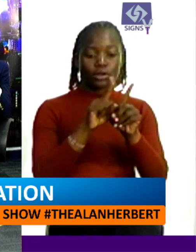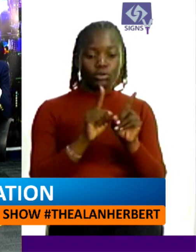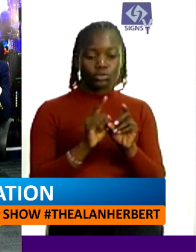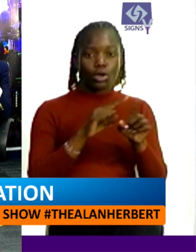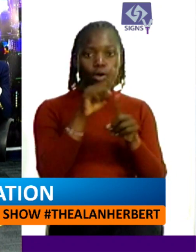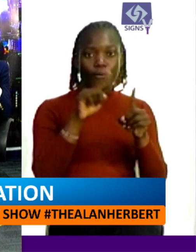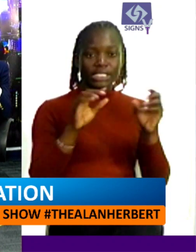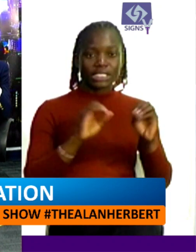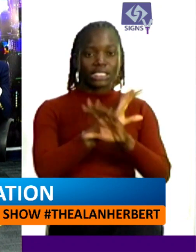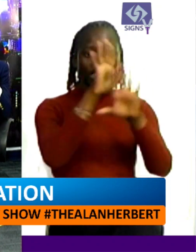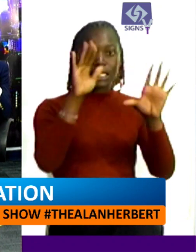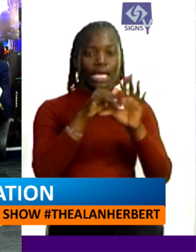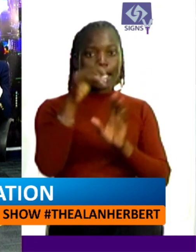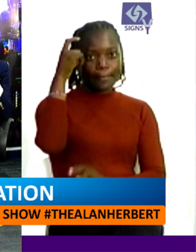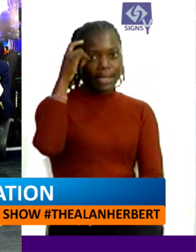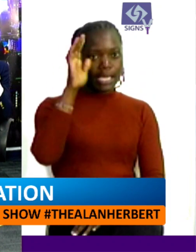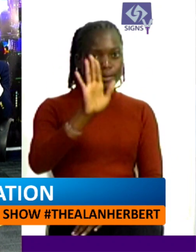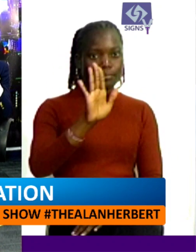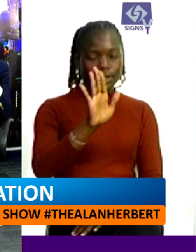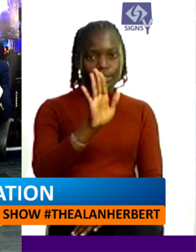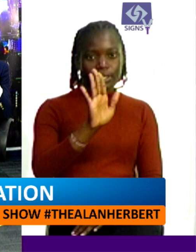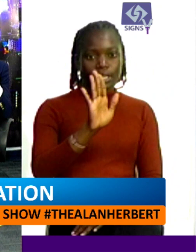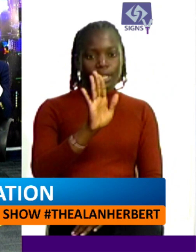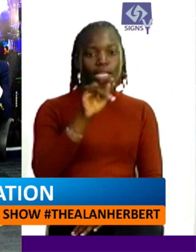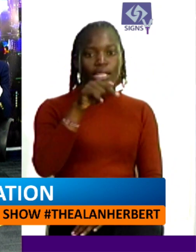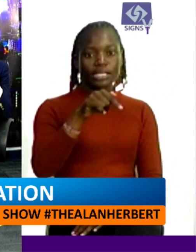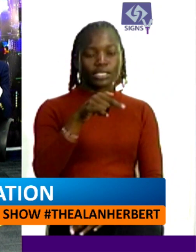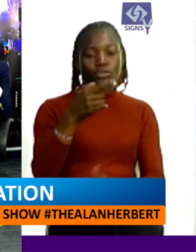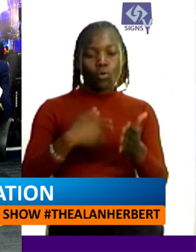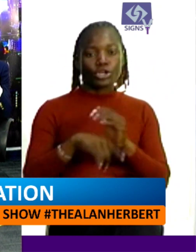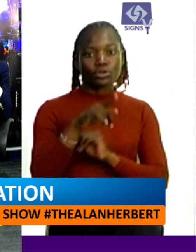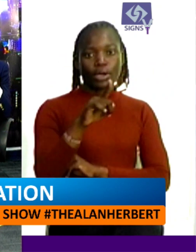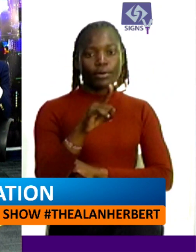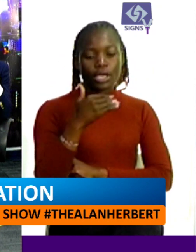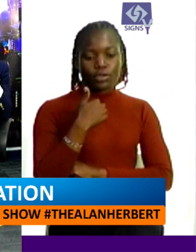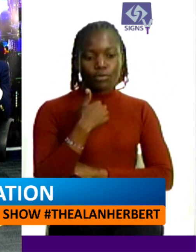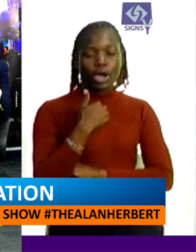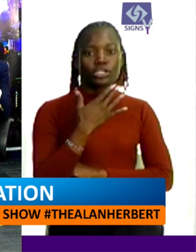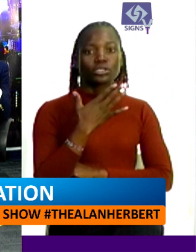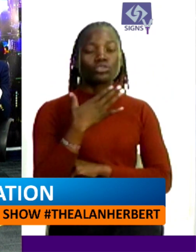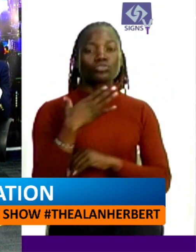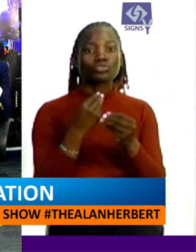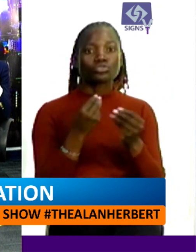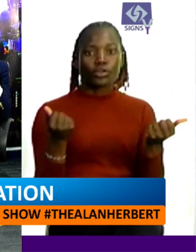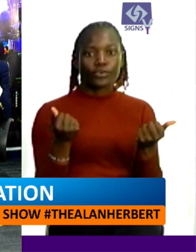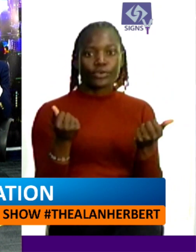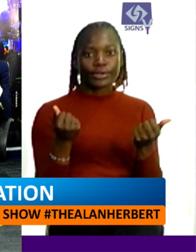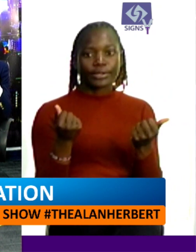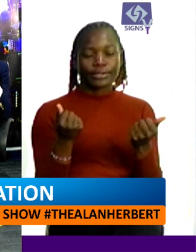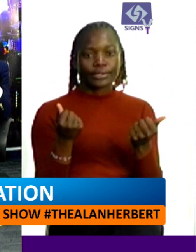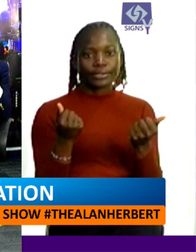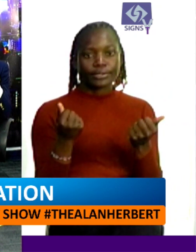clear in your mind that this is what you have been looking to address within